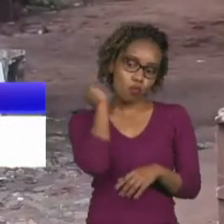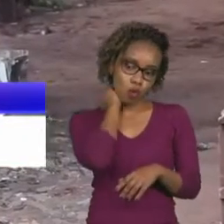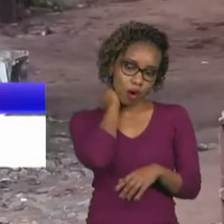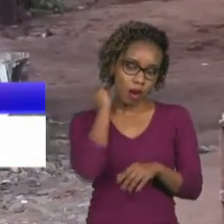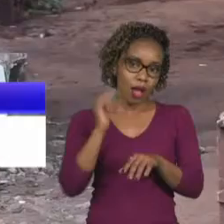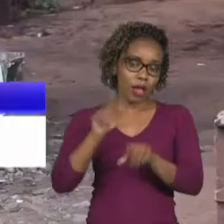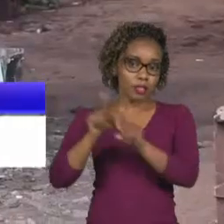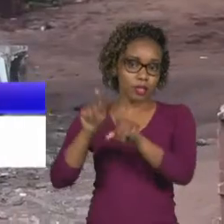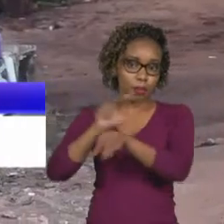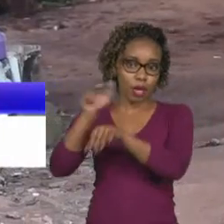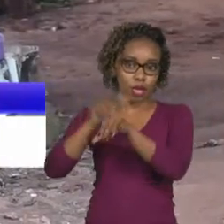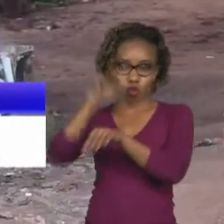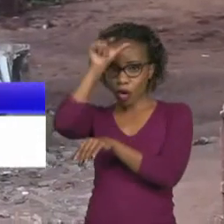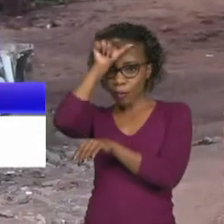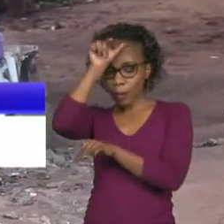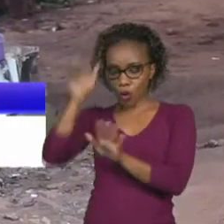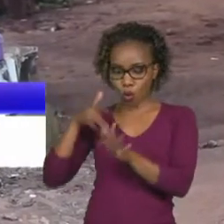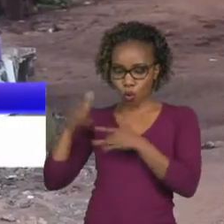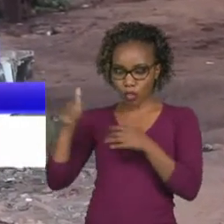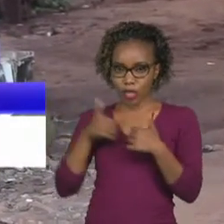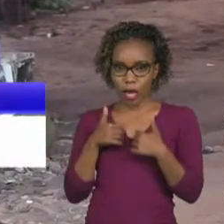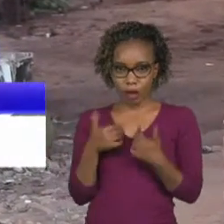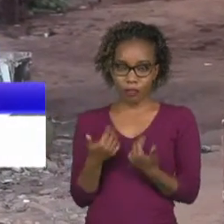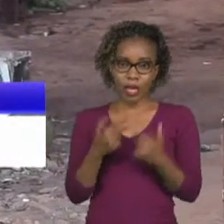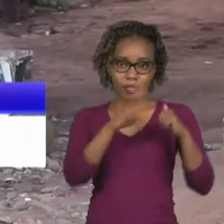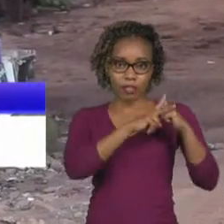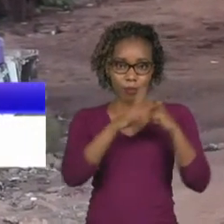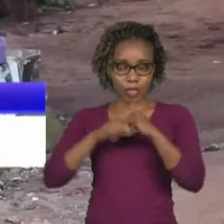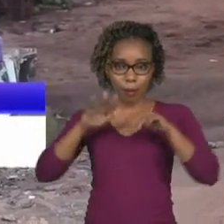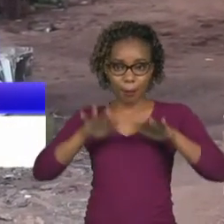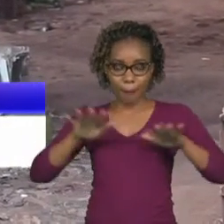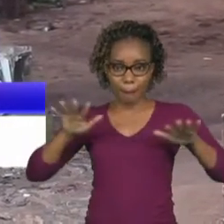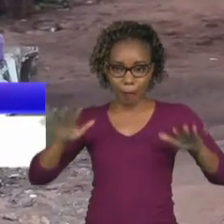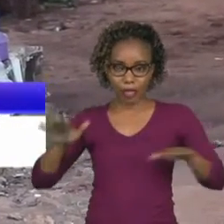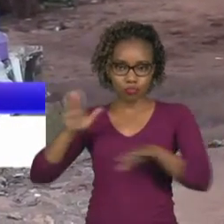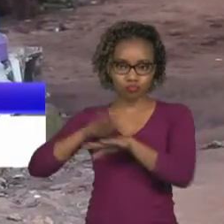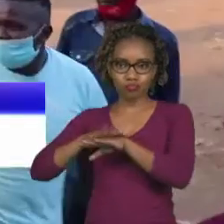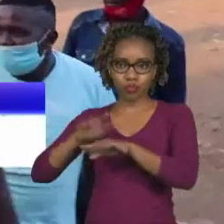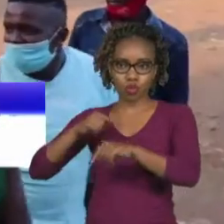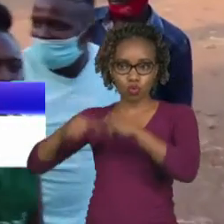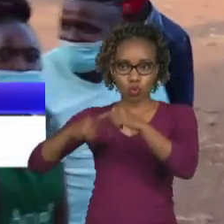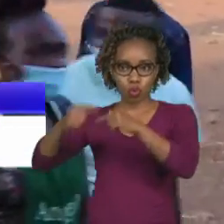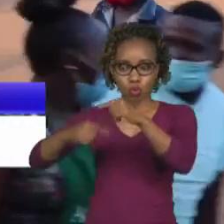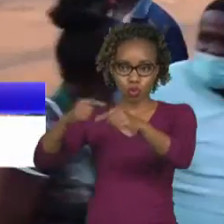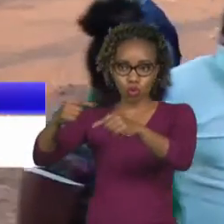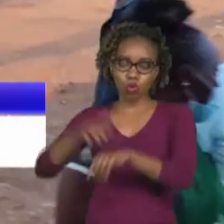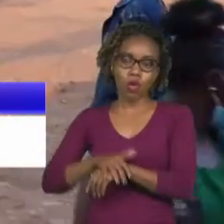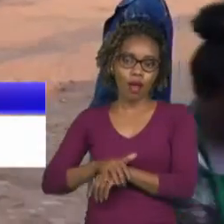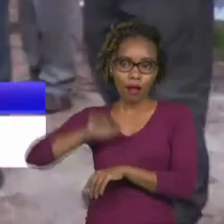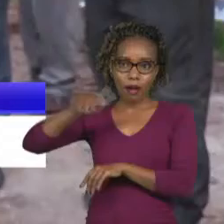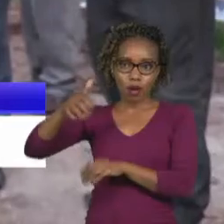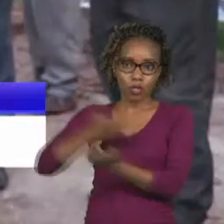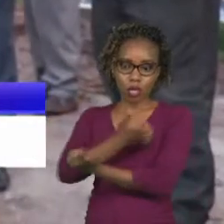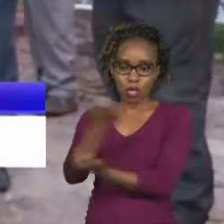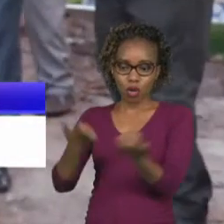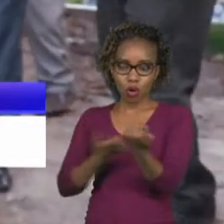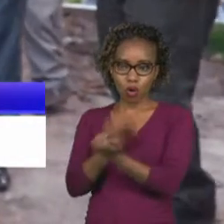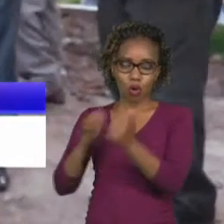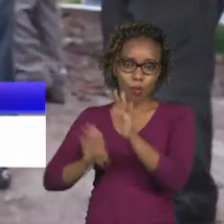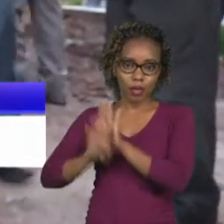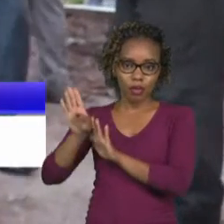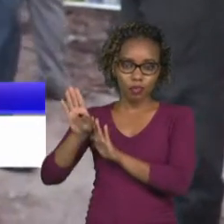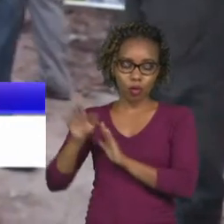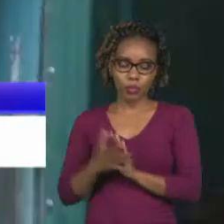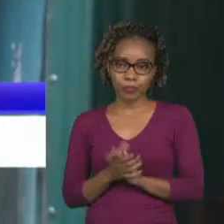and the national government to consider putting a modern SABASABA market for them to continue sustaining the county's economy.